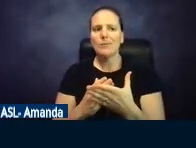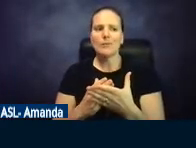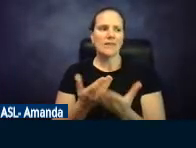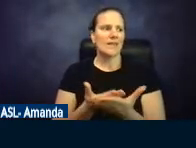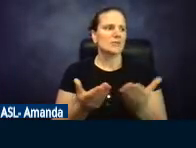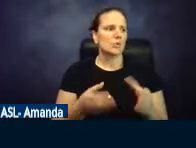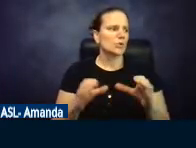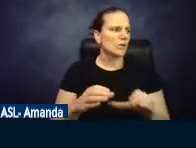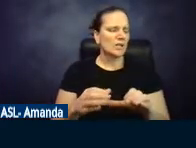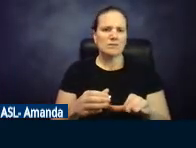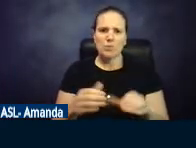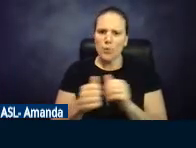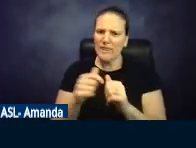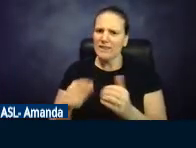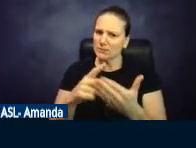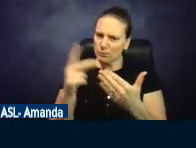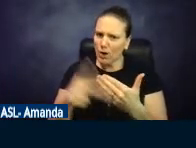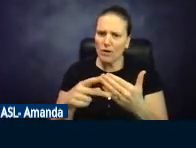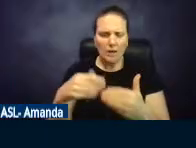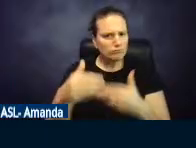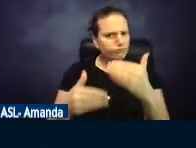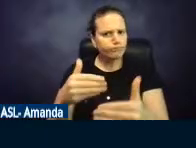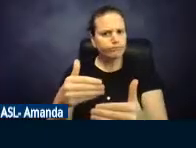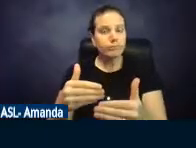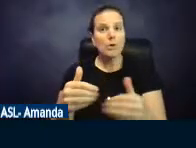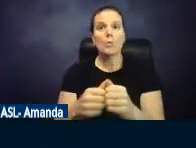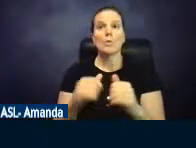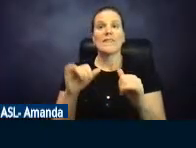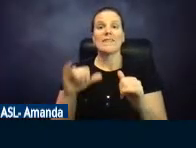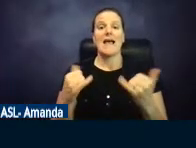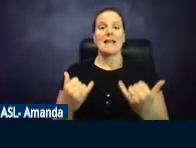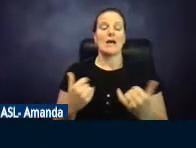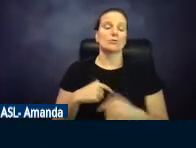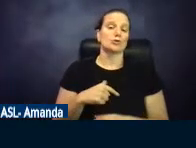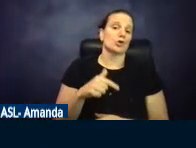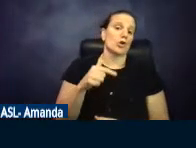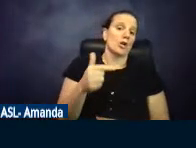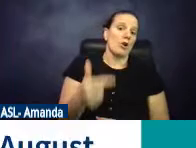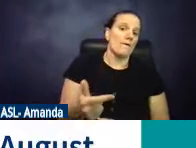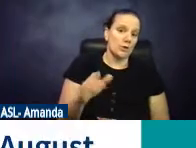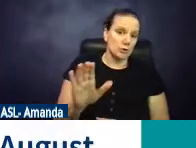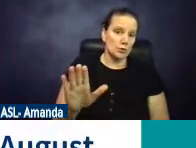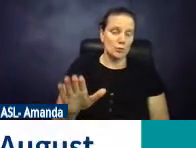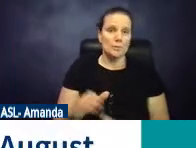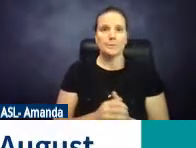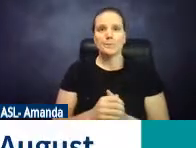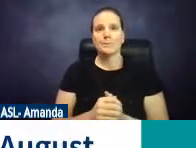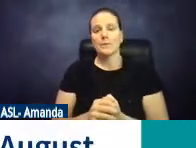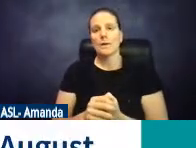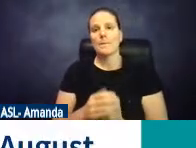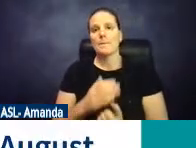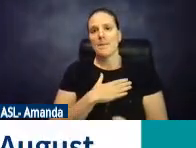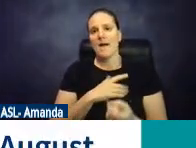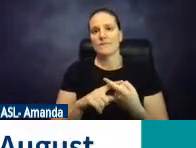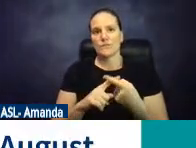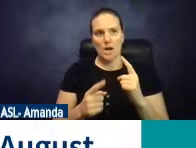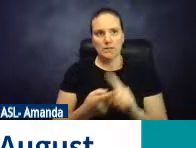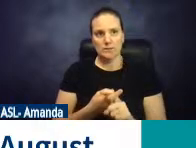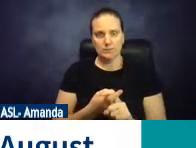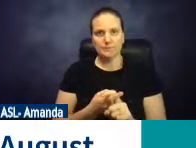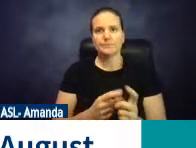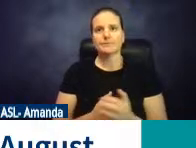with this program. But with that, I'm going to turn it over to my friend